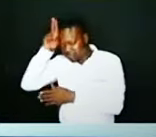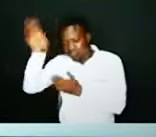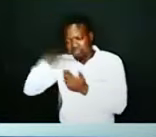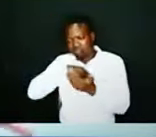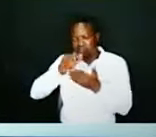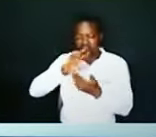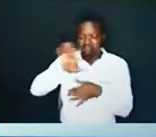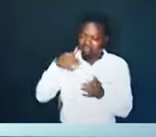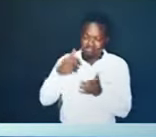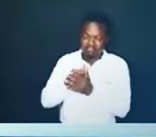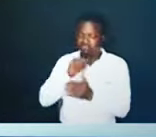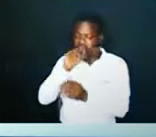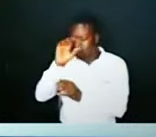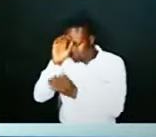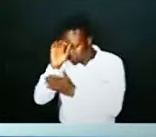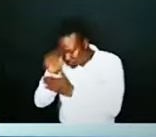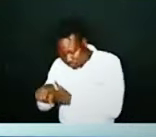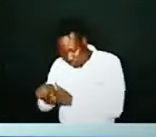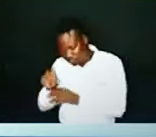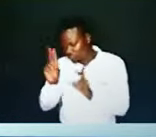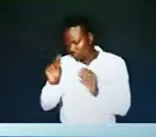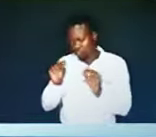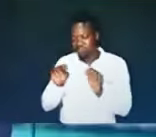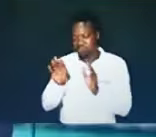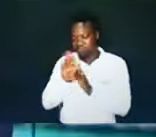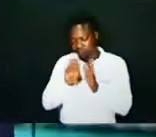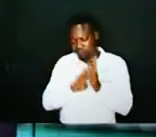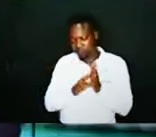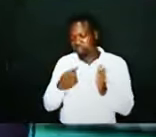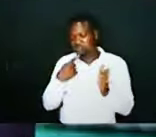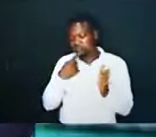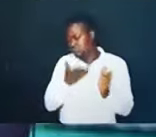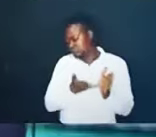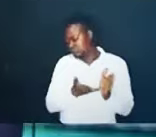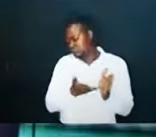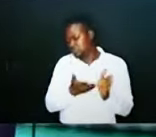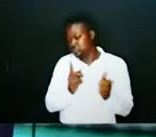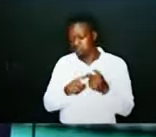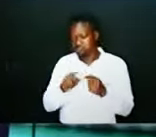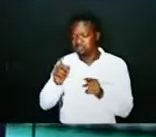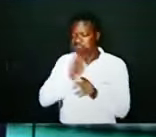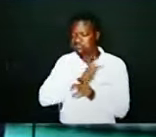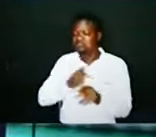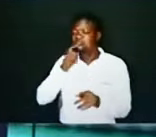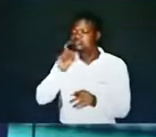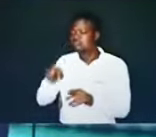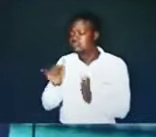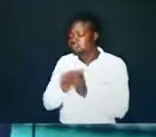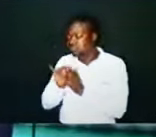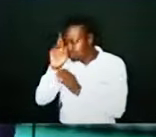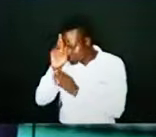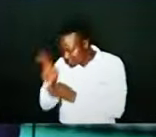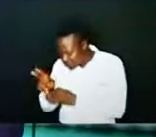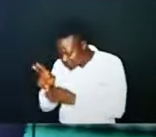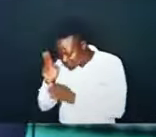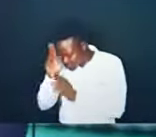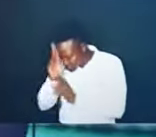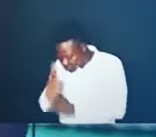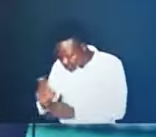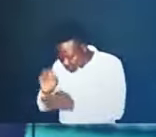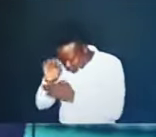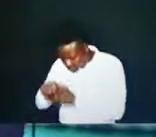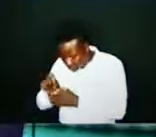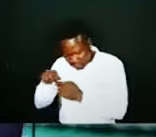you the need here on Kutubri Bibiara Haman so ekaho. So when the report got to Haman,